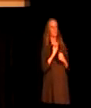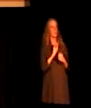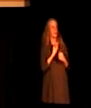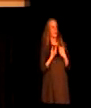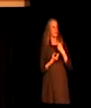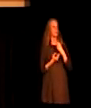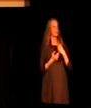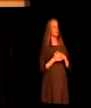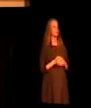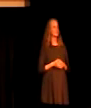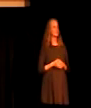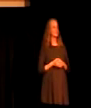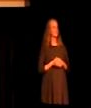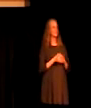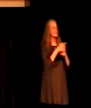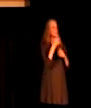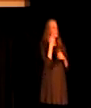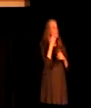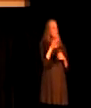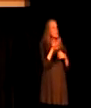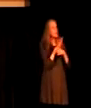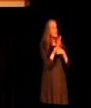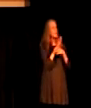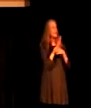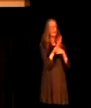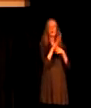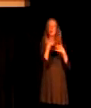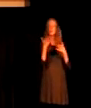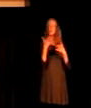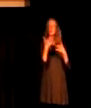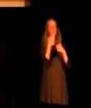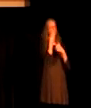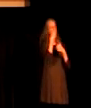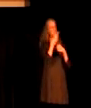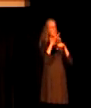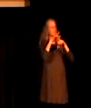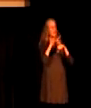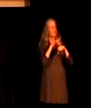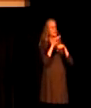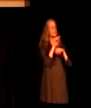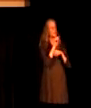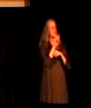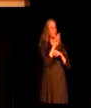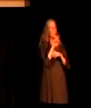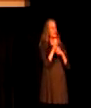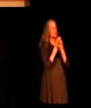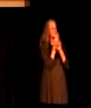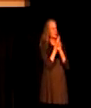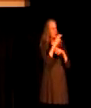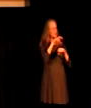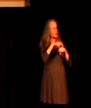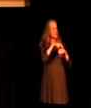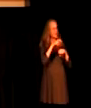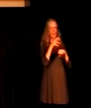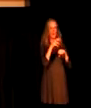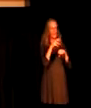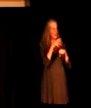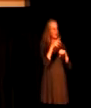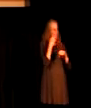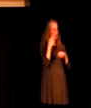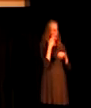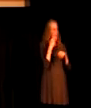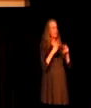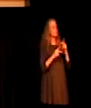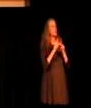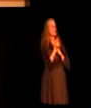this. And you know, after that movie where, who was it, went to Mars and was growing potatoes and things like that, I had